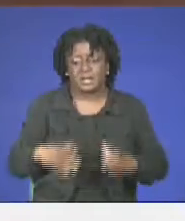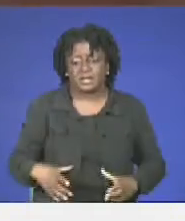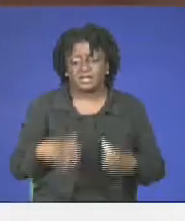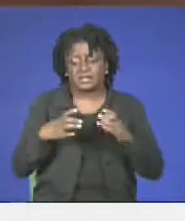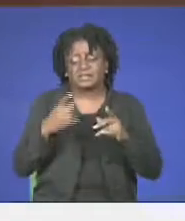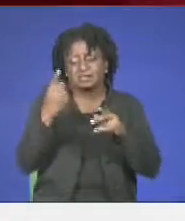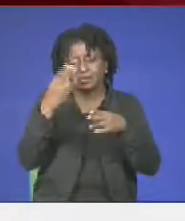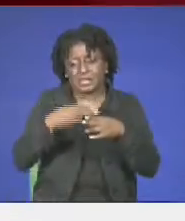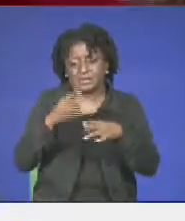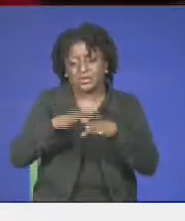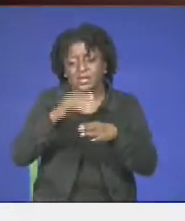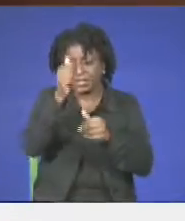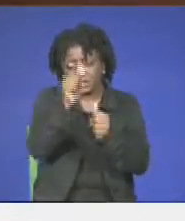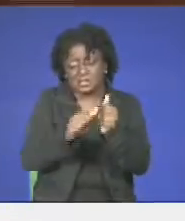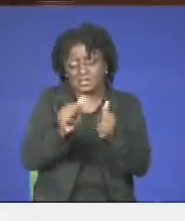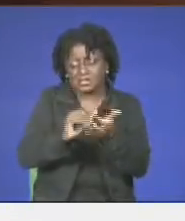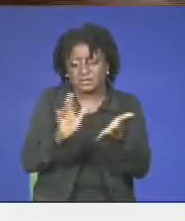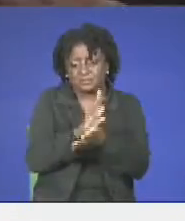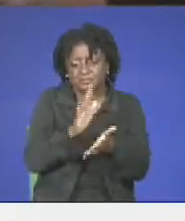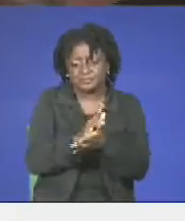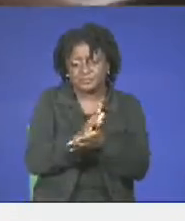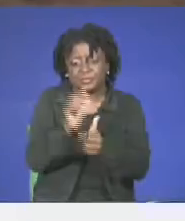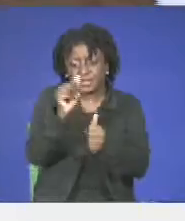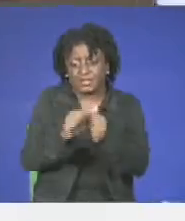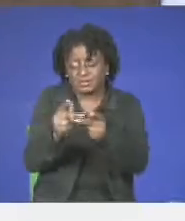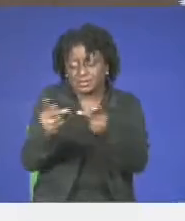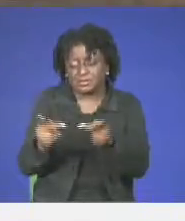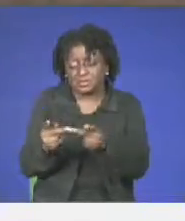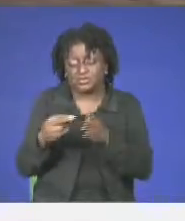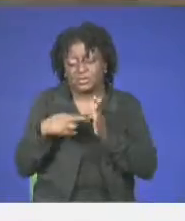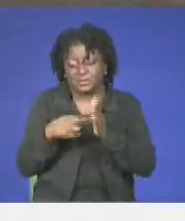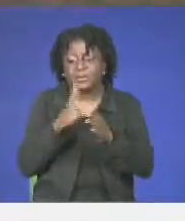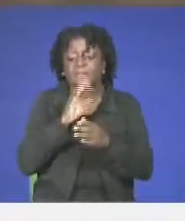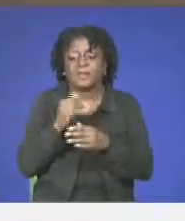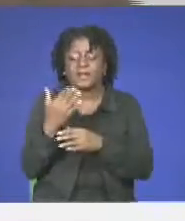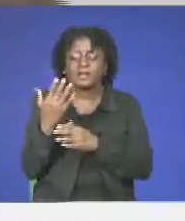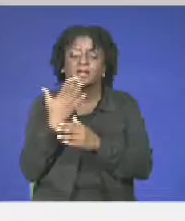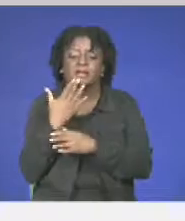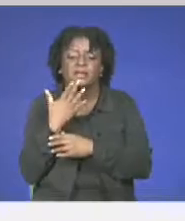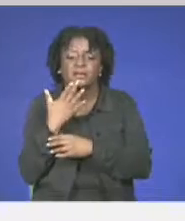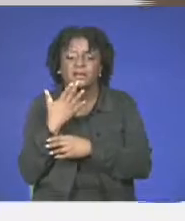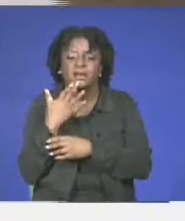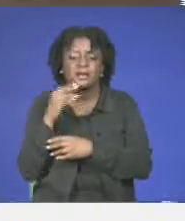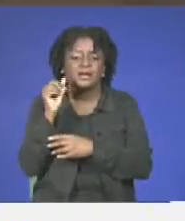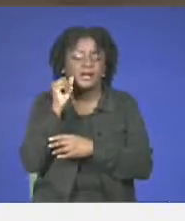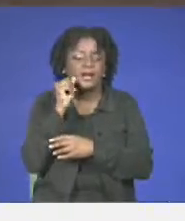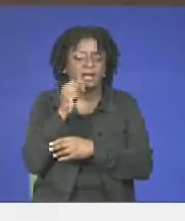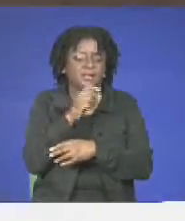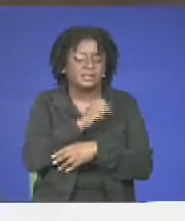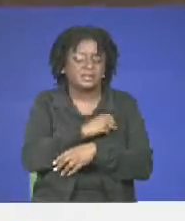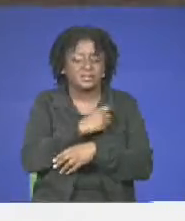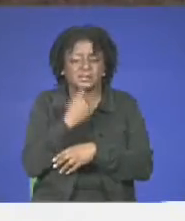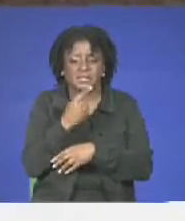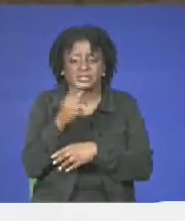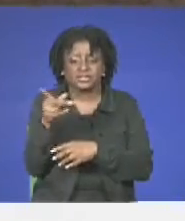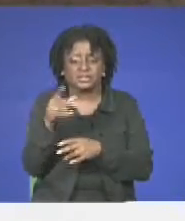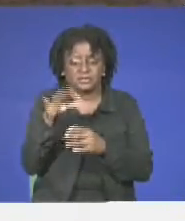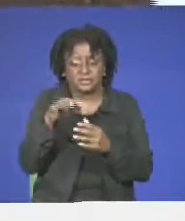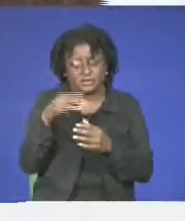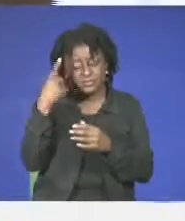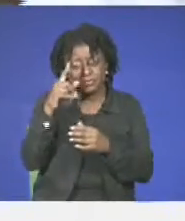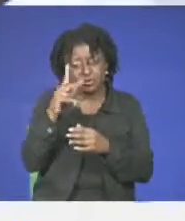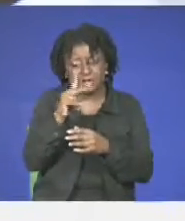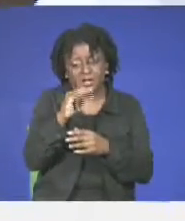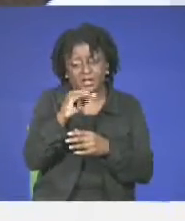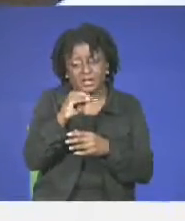and each post is represented by color. Chief Shop Steward for the union, Ann Stubbs, says her vote goes to Kimsley Ferguson, and for